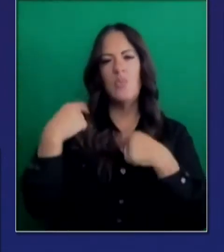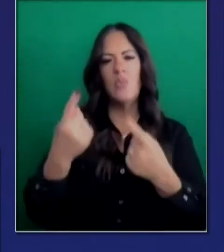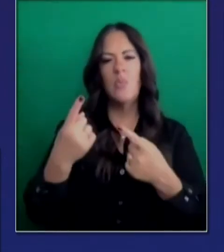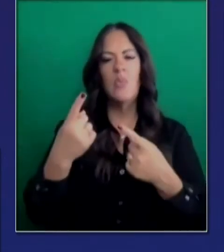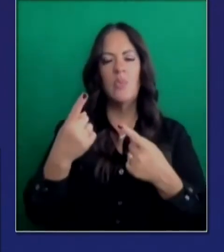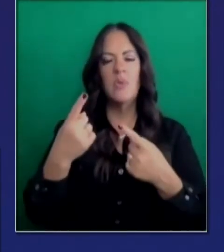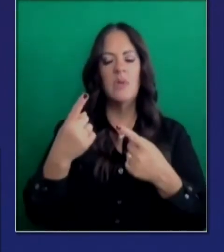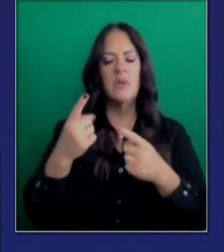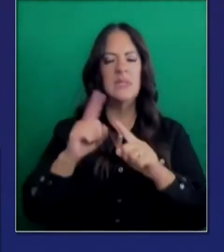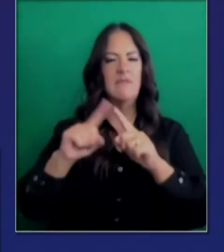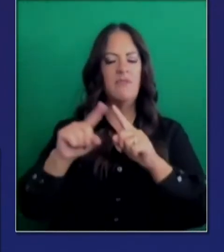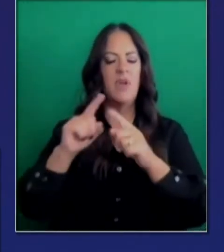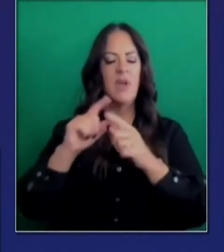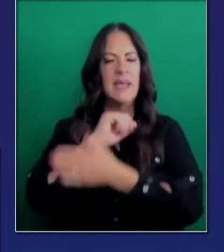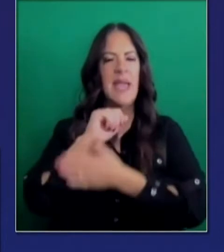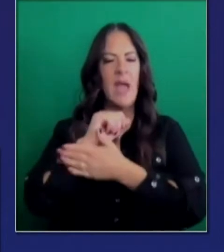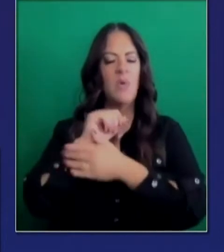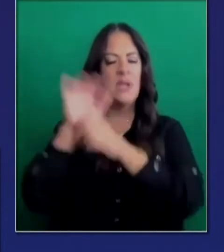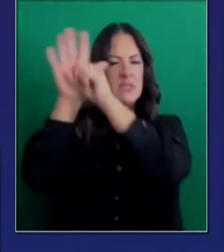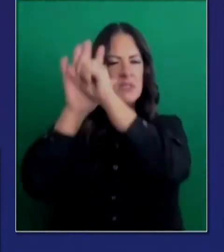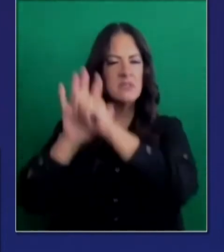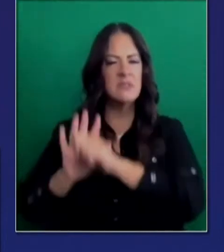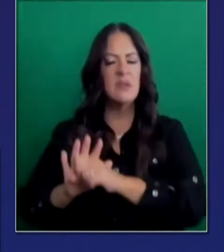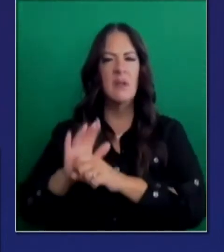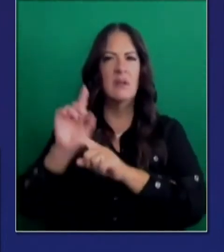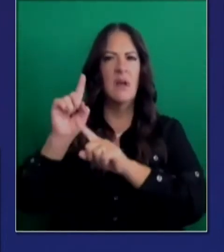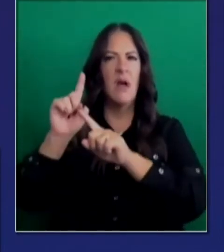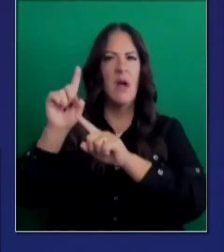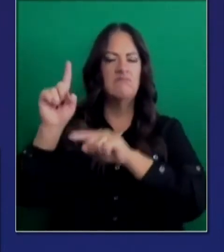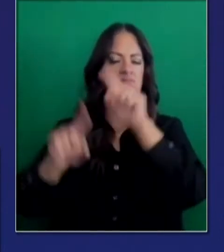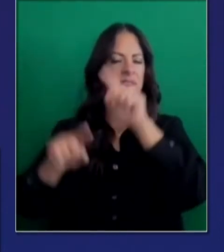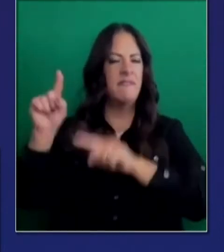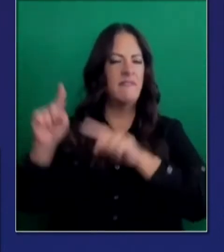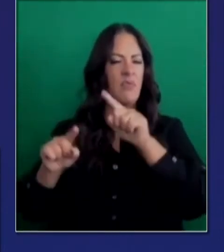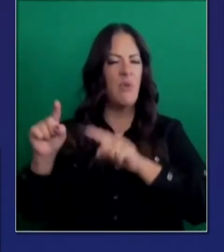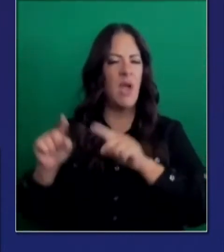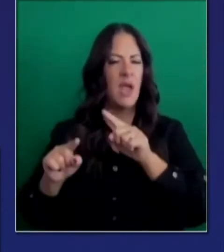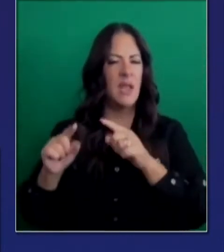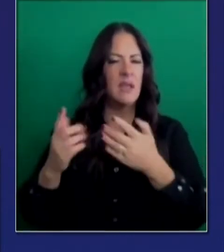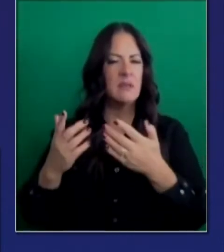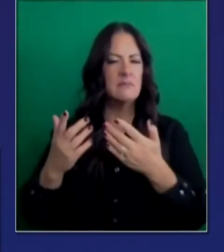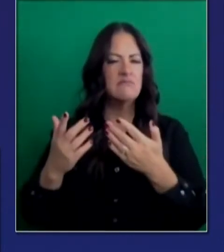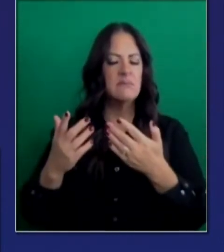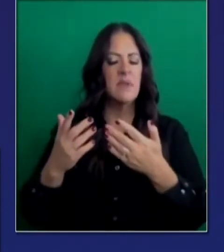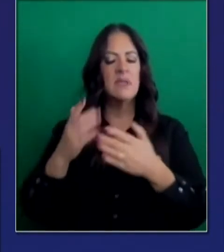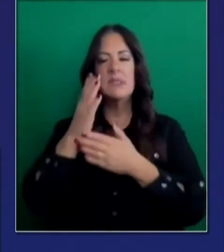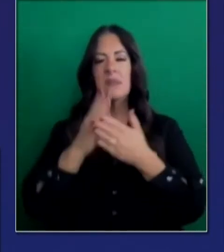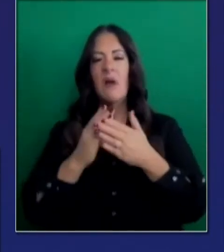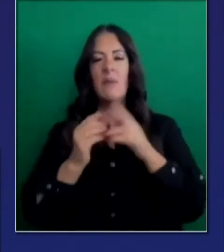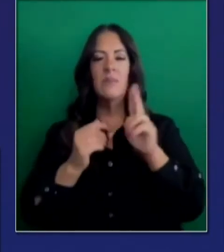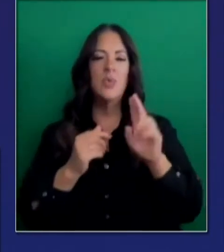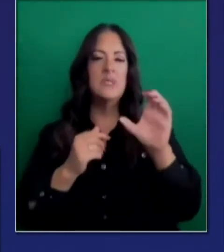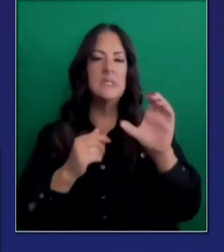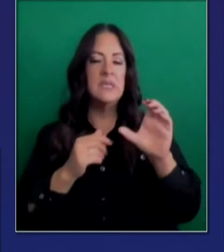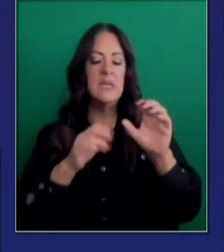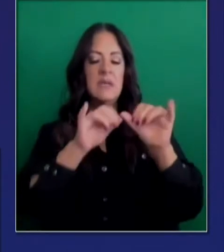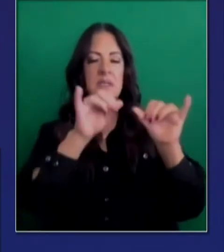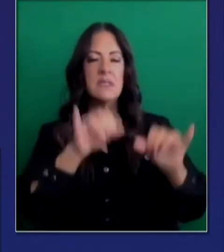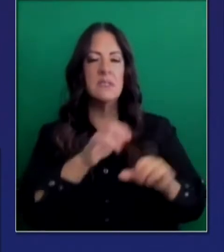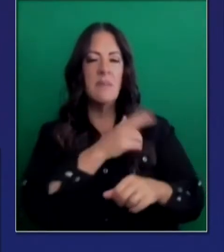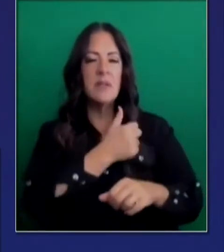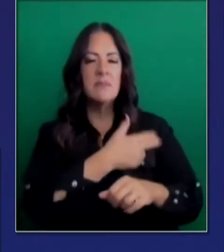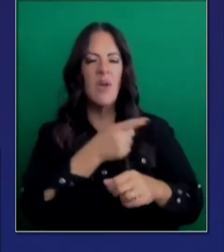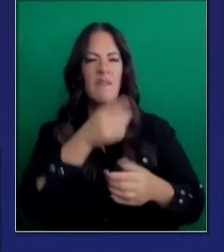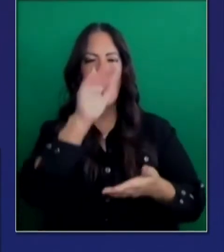different counties were going to experience this differently, wherein the UCs might have a very low level of